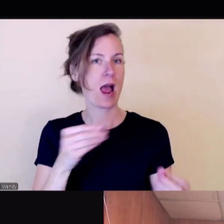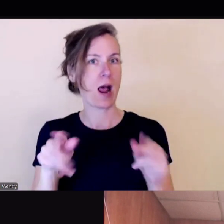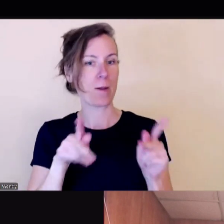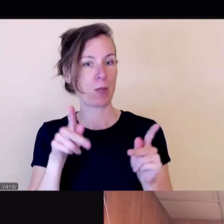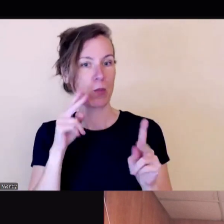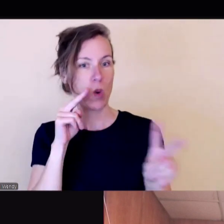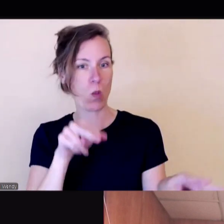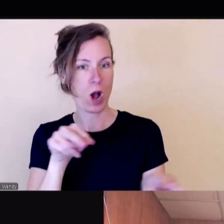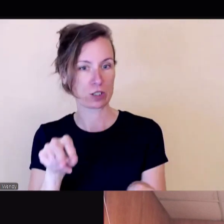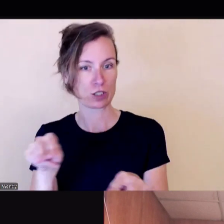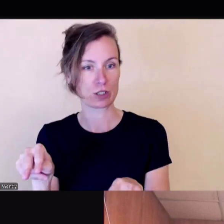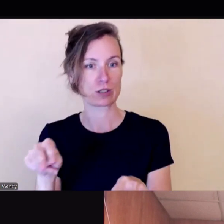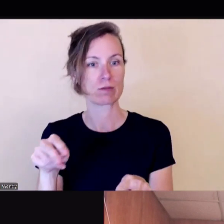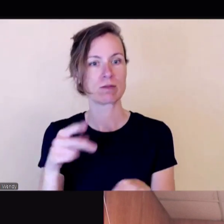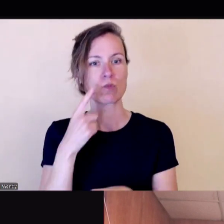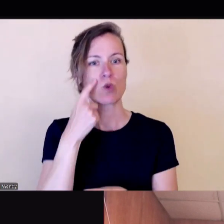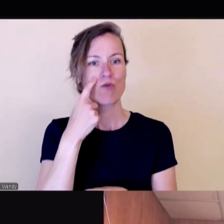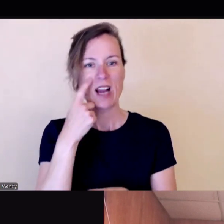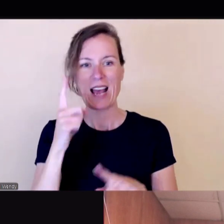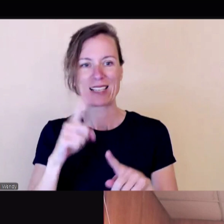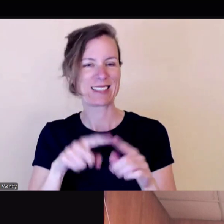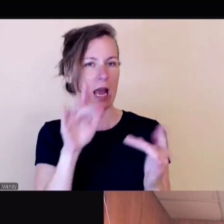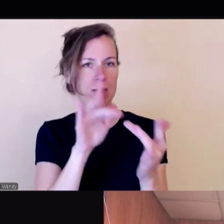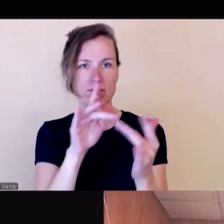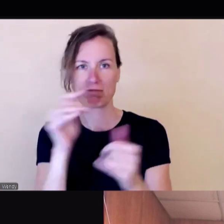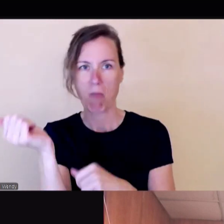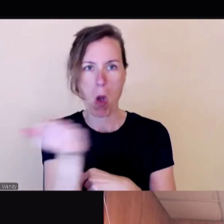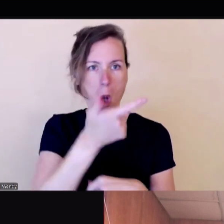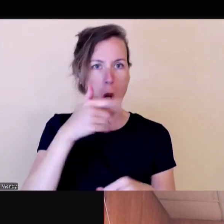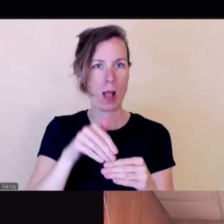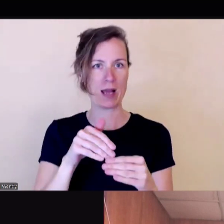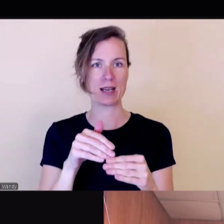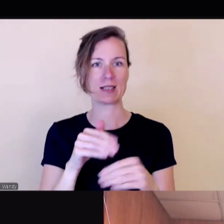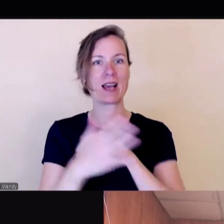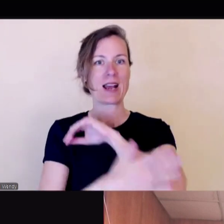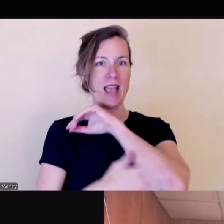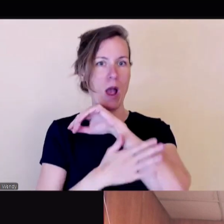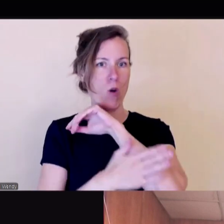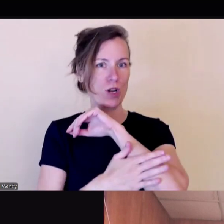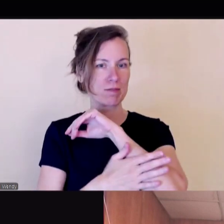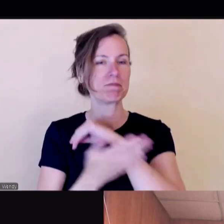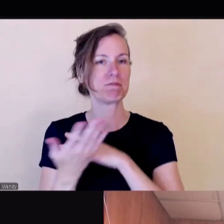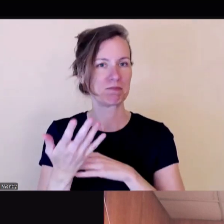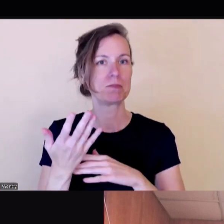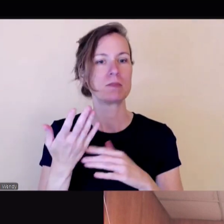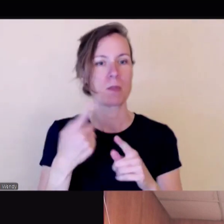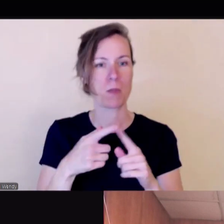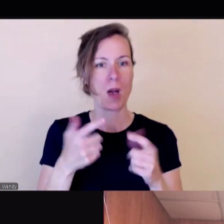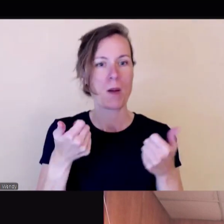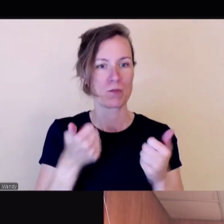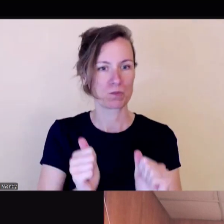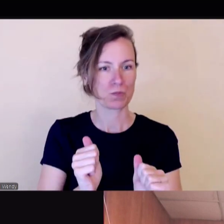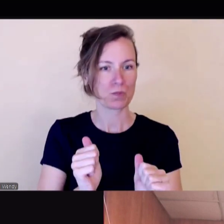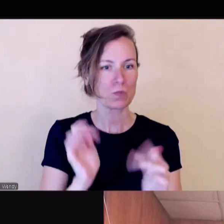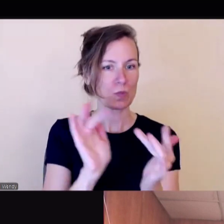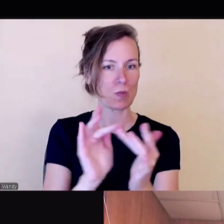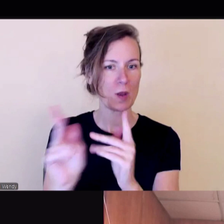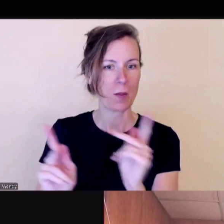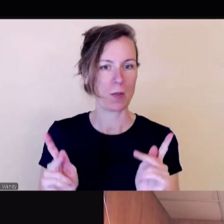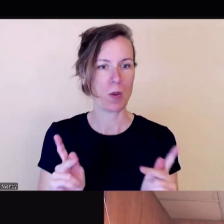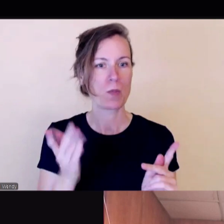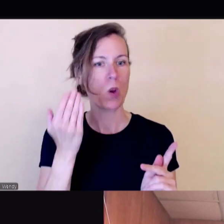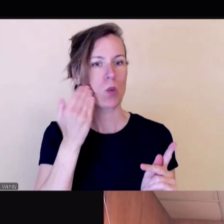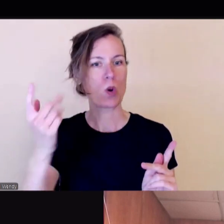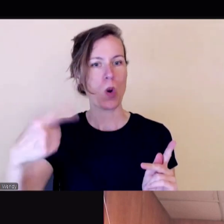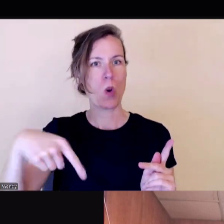people who reach the people. And we know that people who are elected officials in towns and residents who come to these meetings